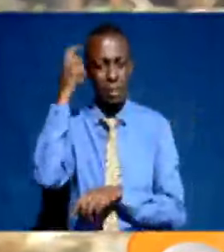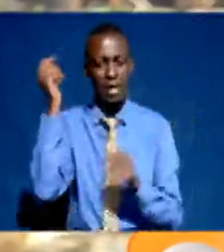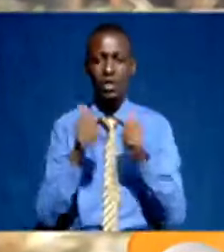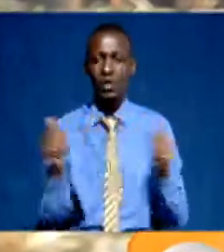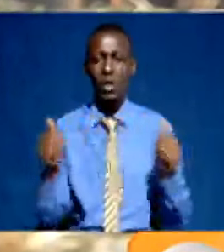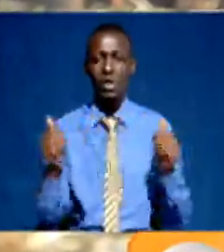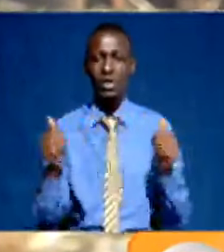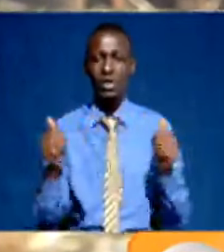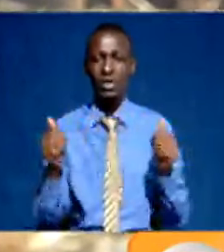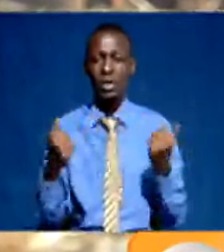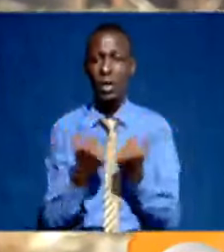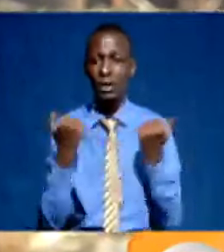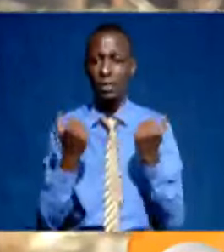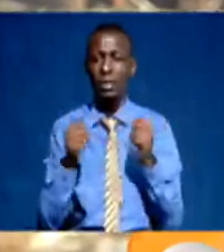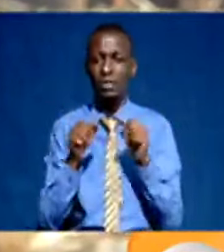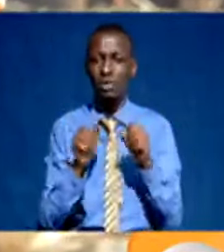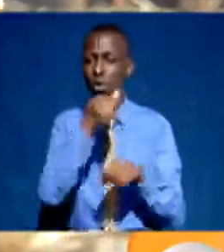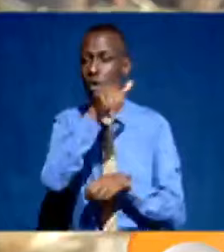Jaramogi.